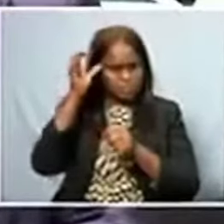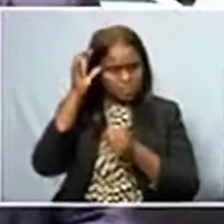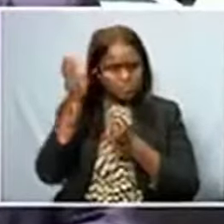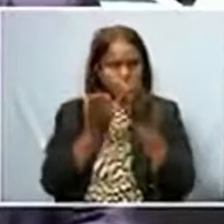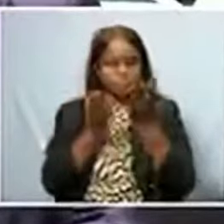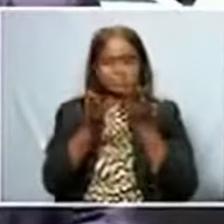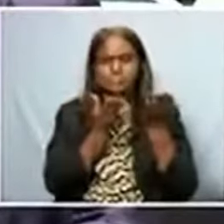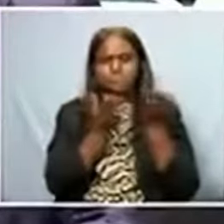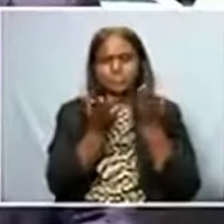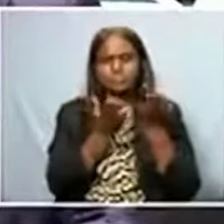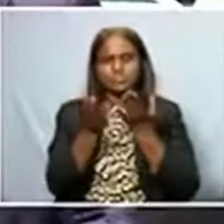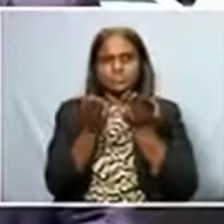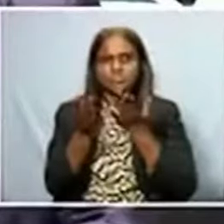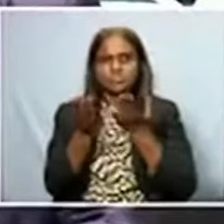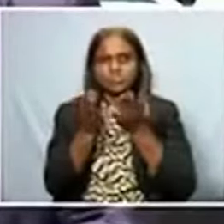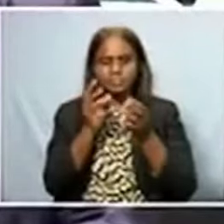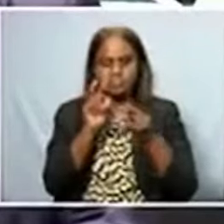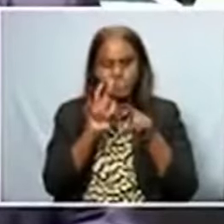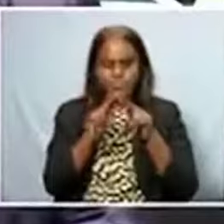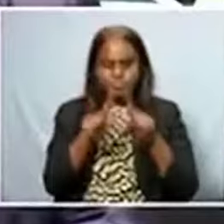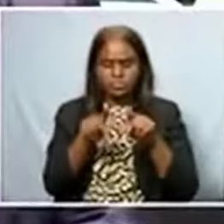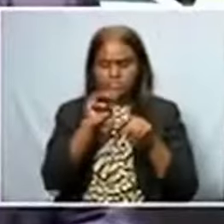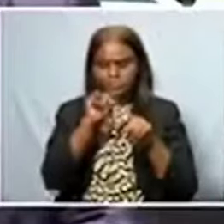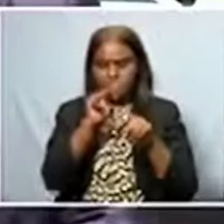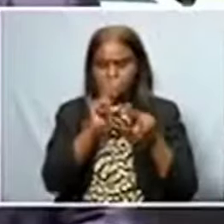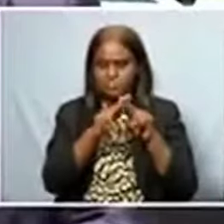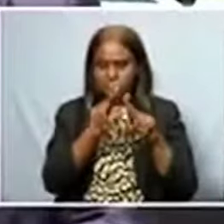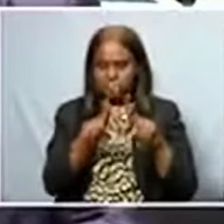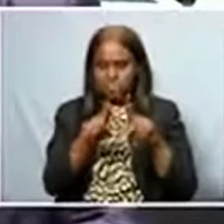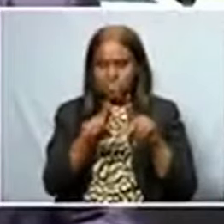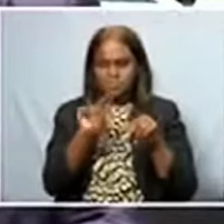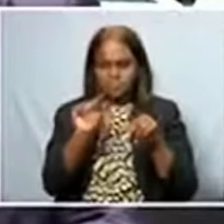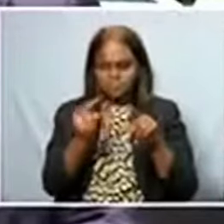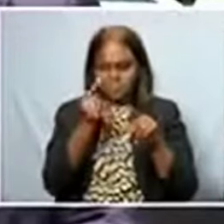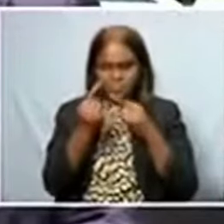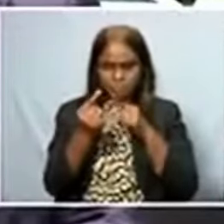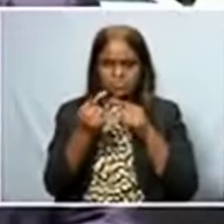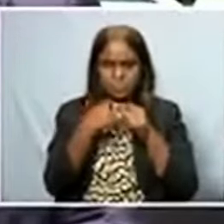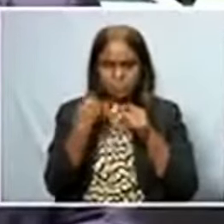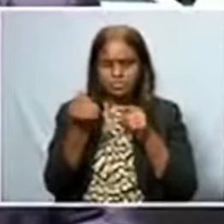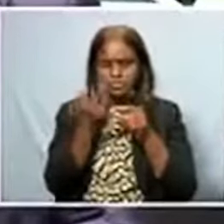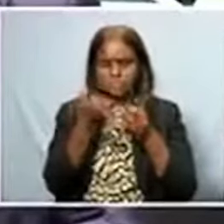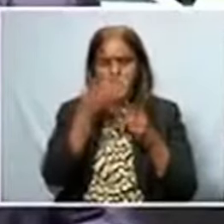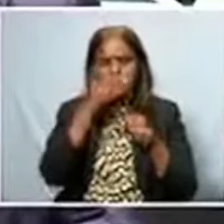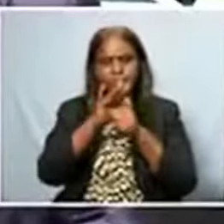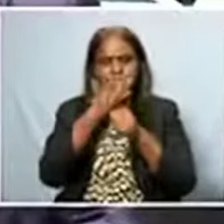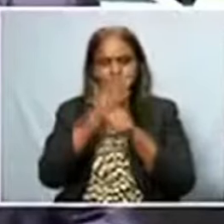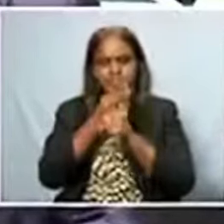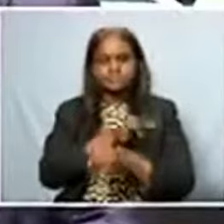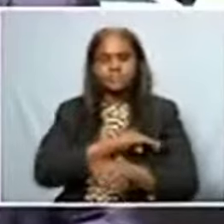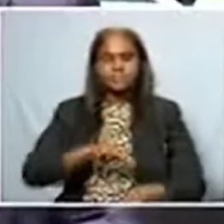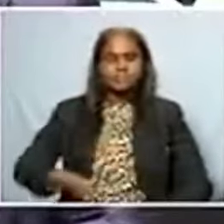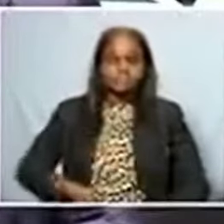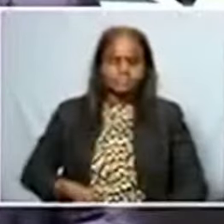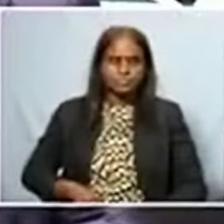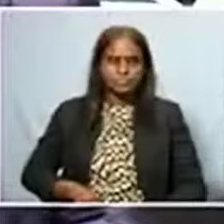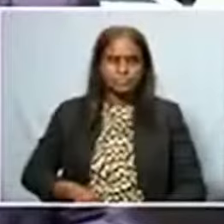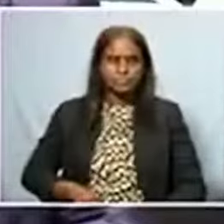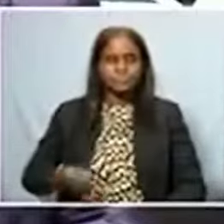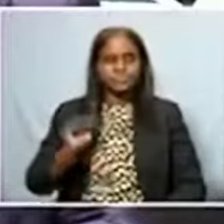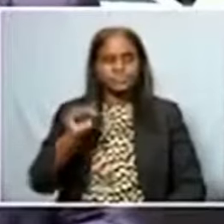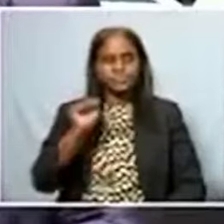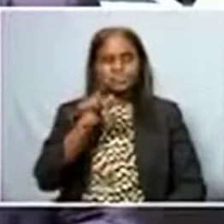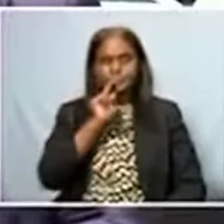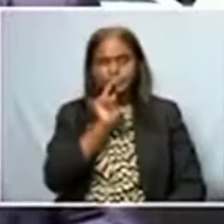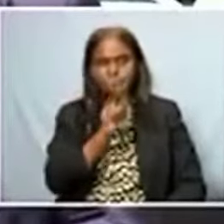service. Mr. Chairperson, first and foremost, I'd like to assure the member that